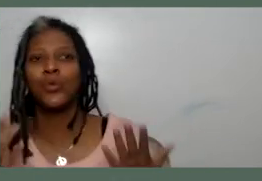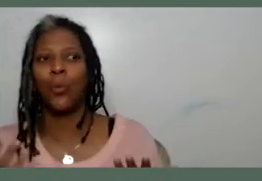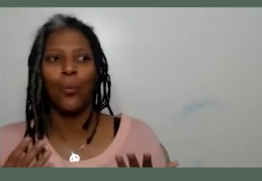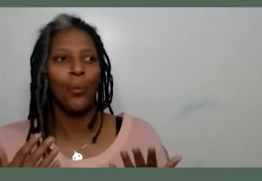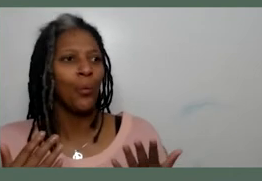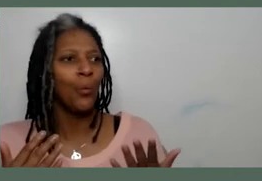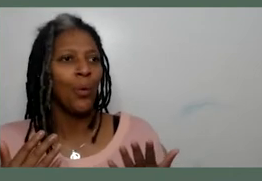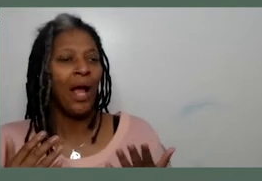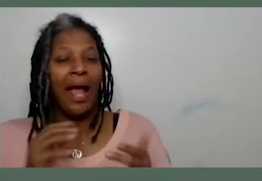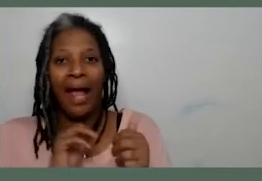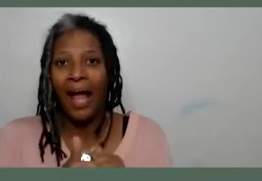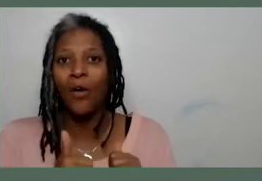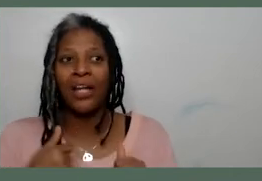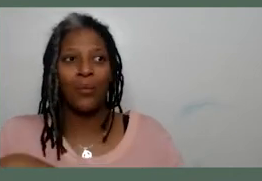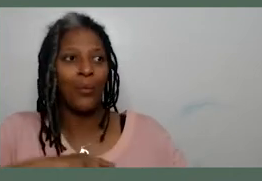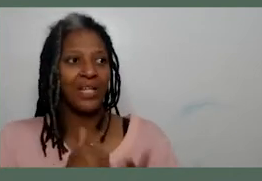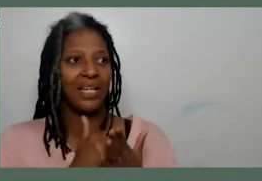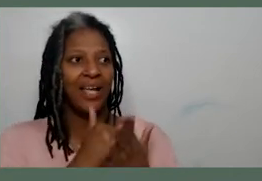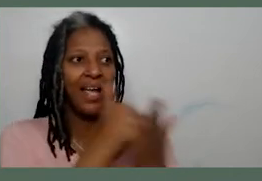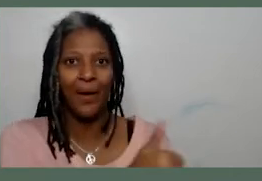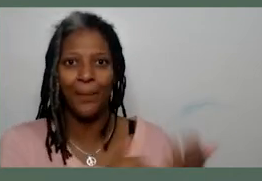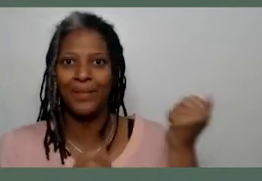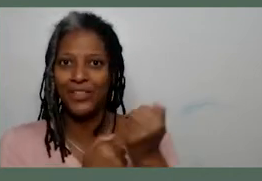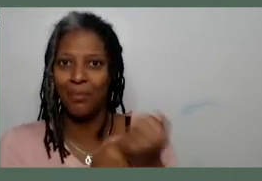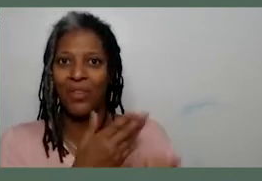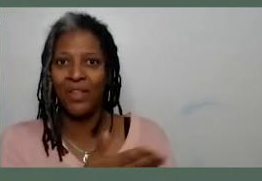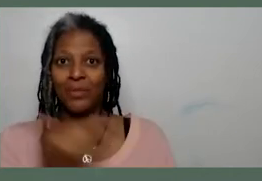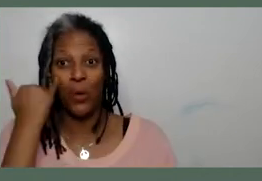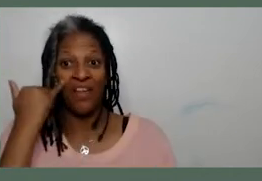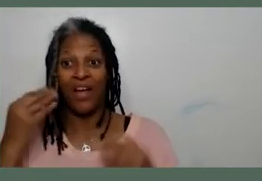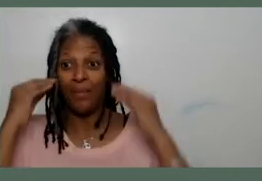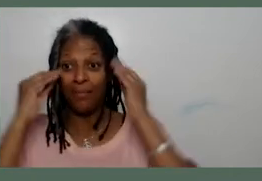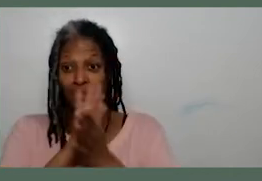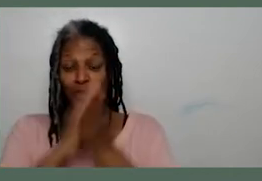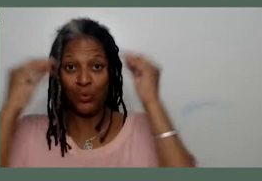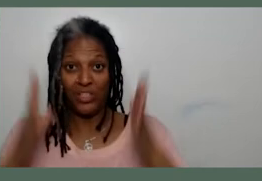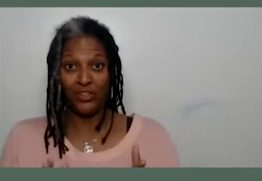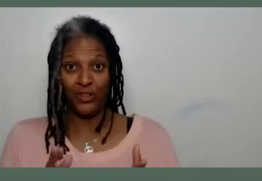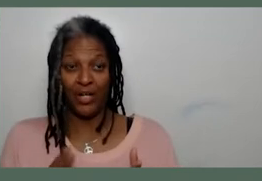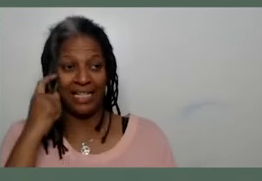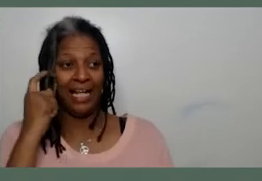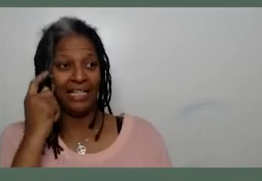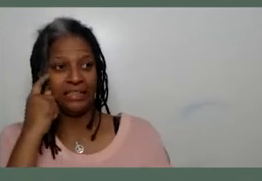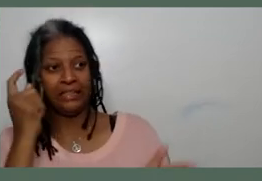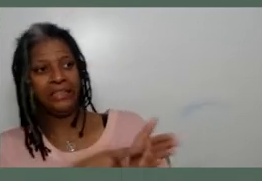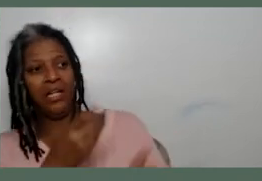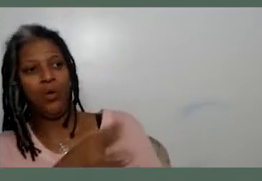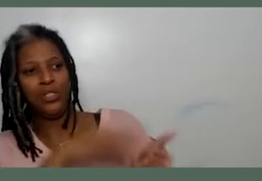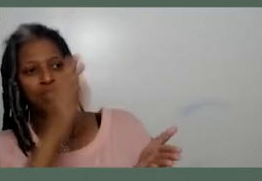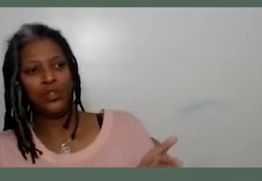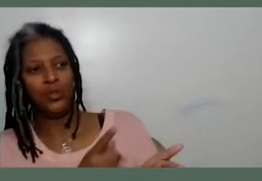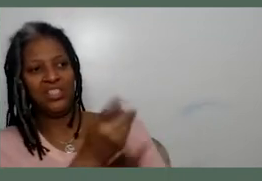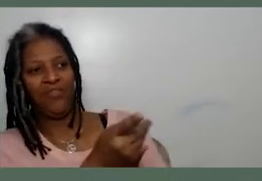in? How can we support them? So if I'm a school teacher and I'm recognizing, hey, my child is failing because they have a